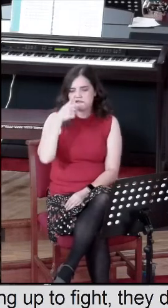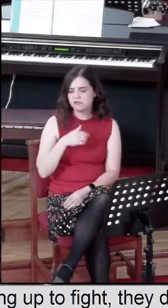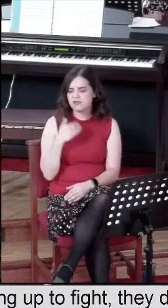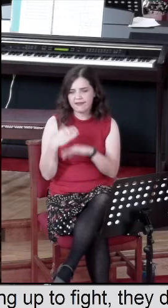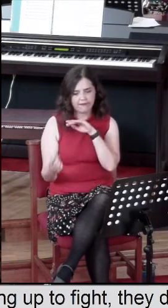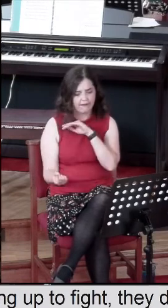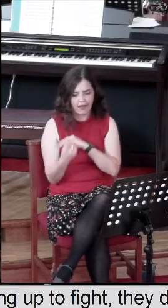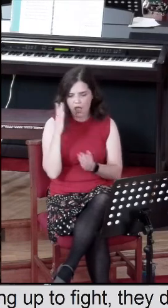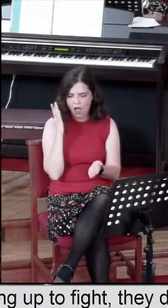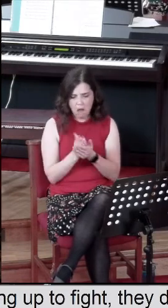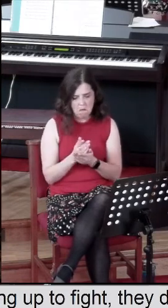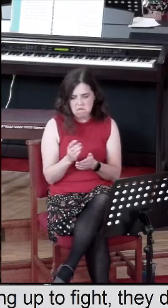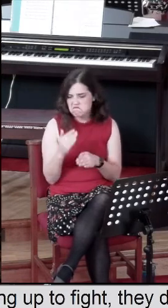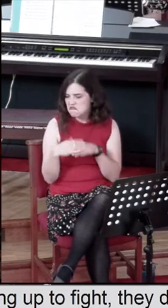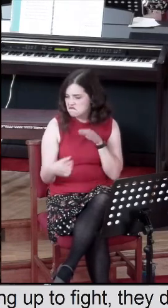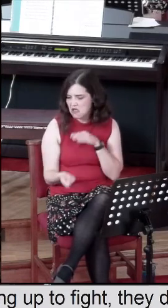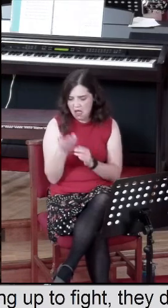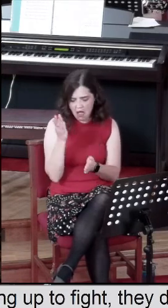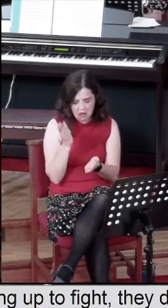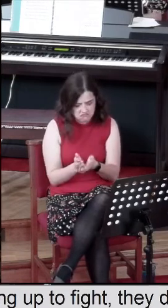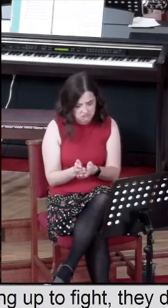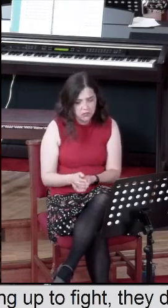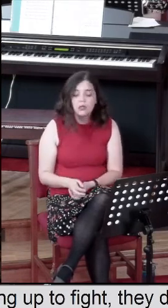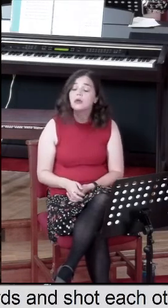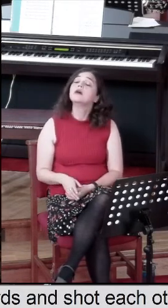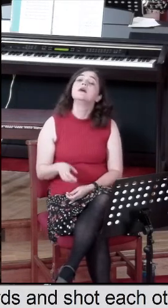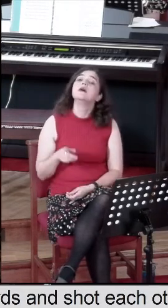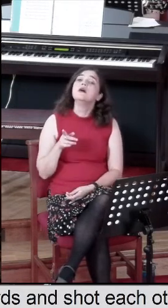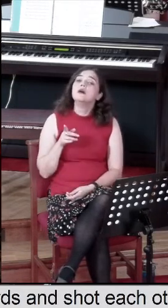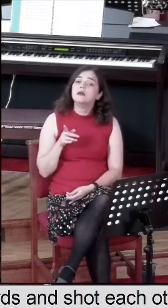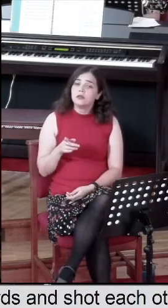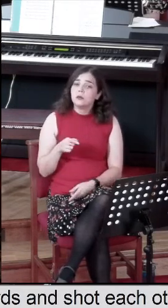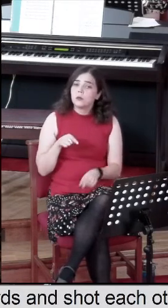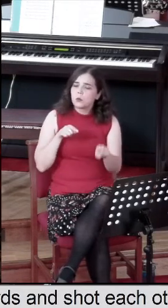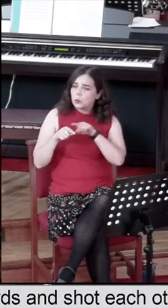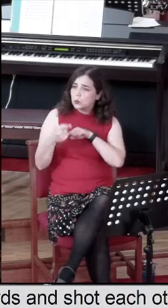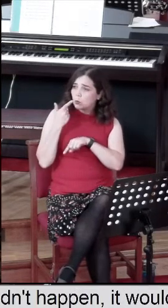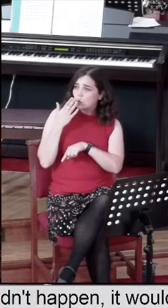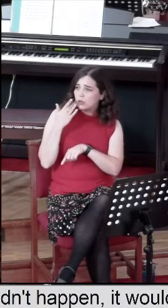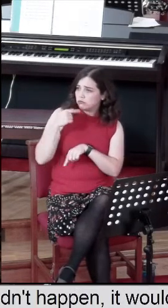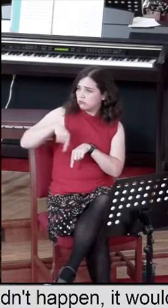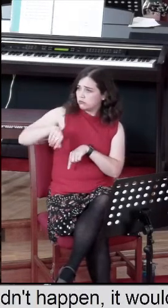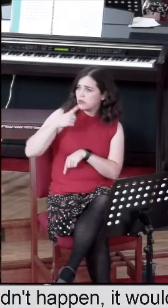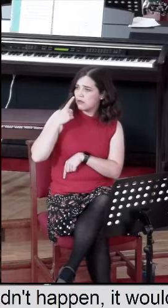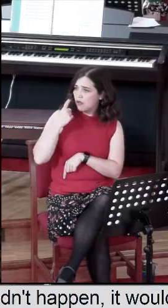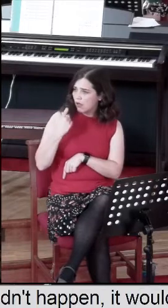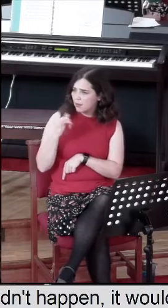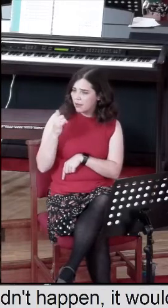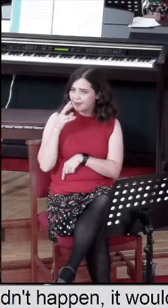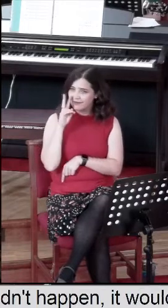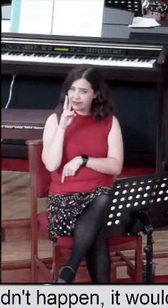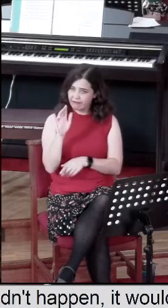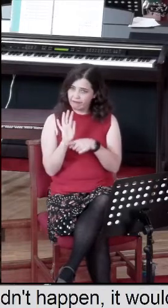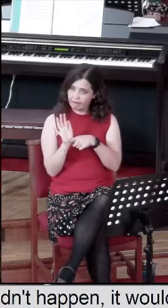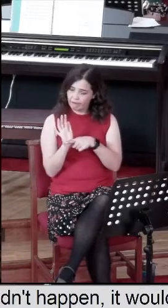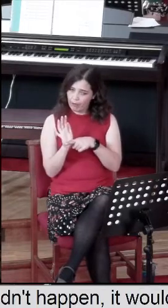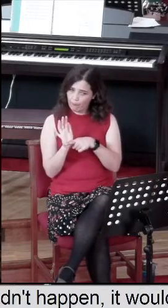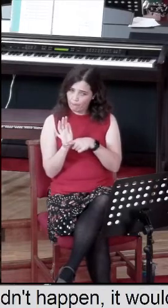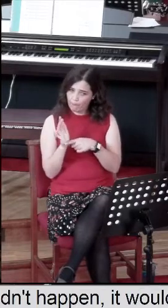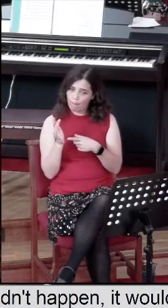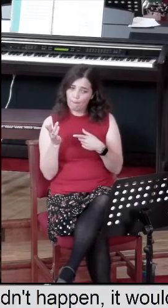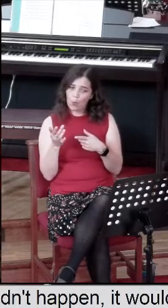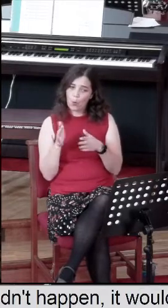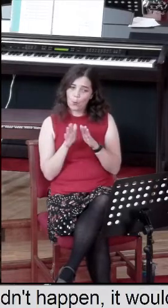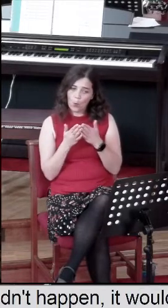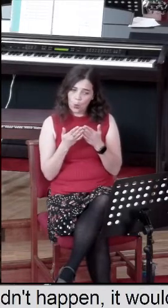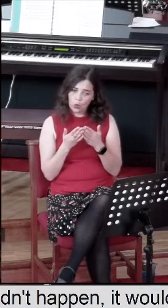happen. When I was young, and when most people here were younger, they might have seen a film, or they might have seen a